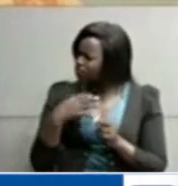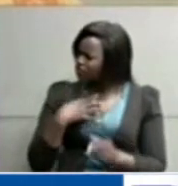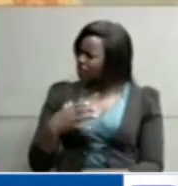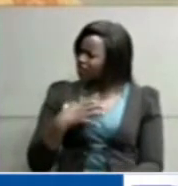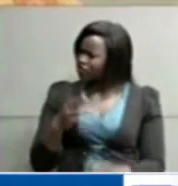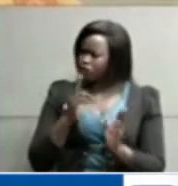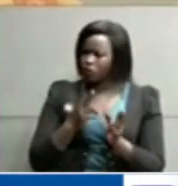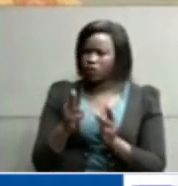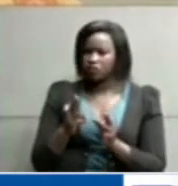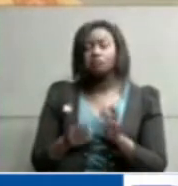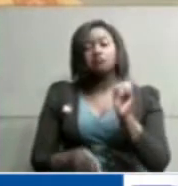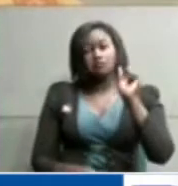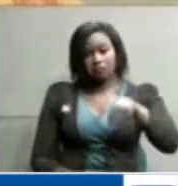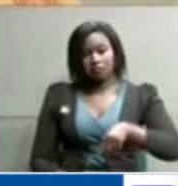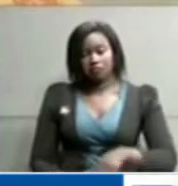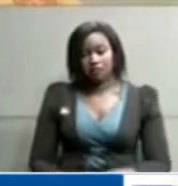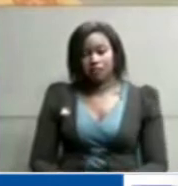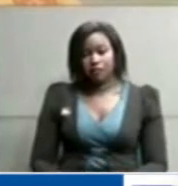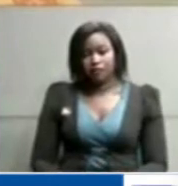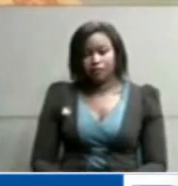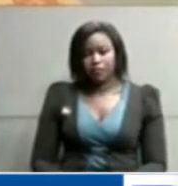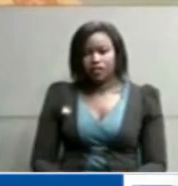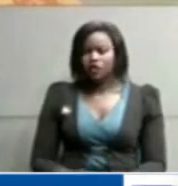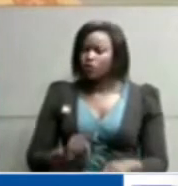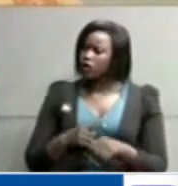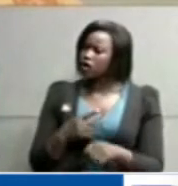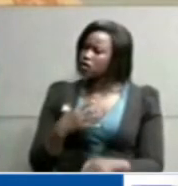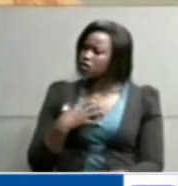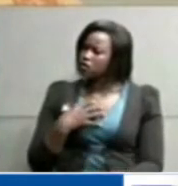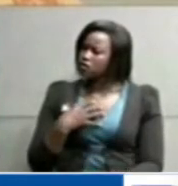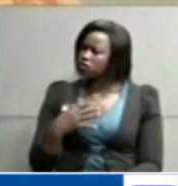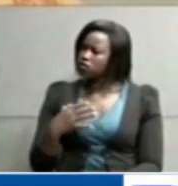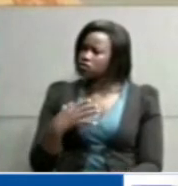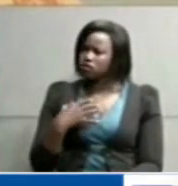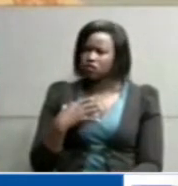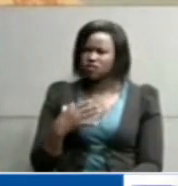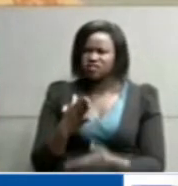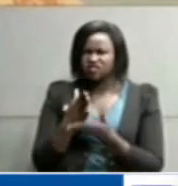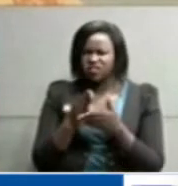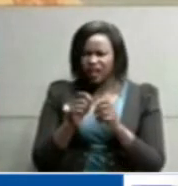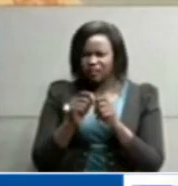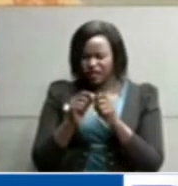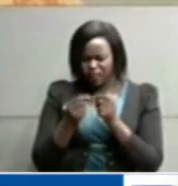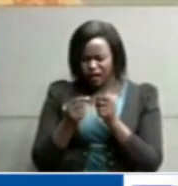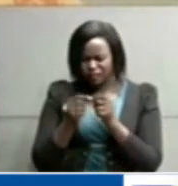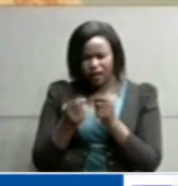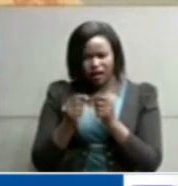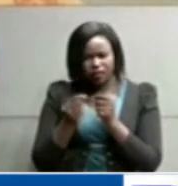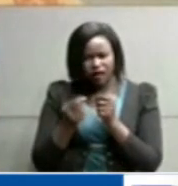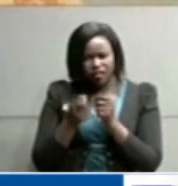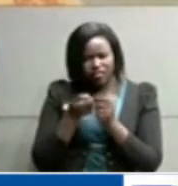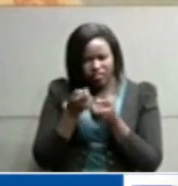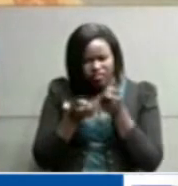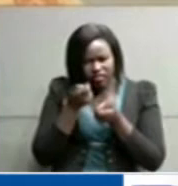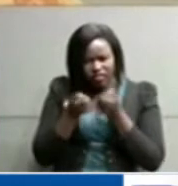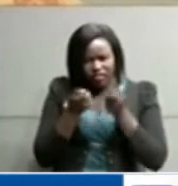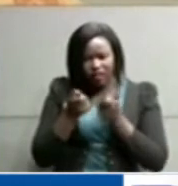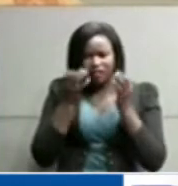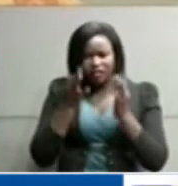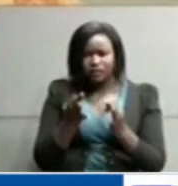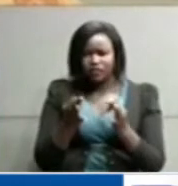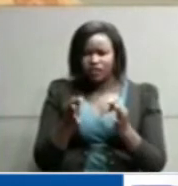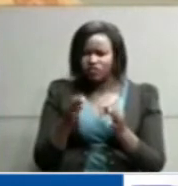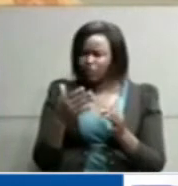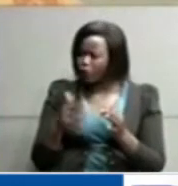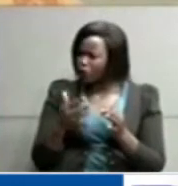Yes. When you are breathing, some what you call droplets are tiny,